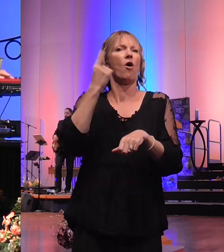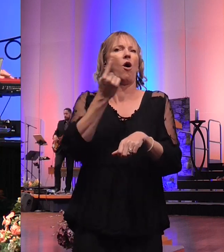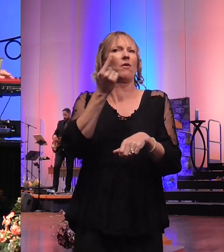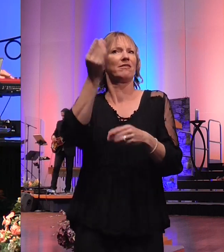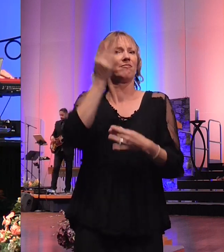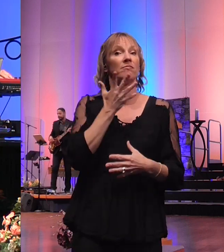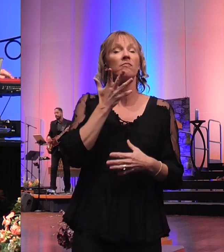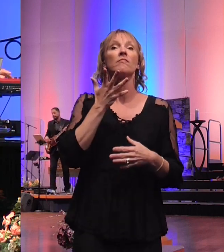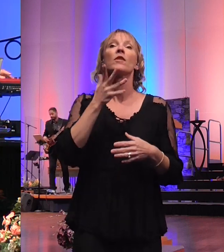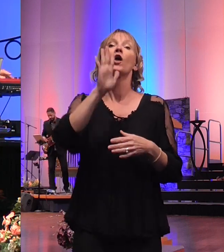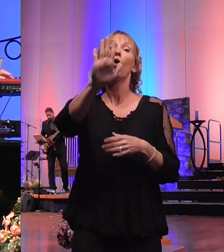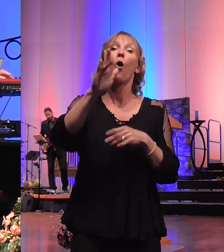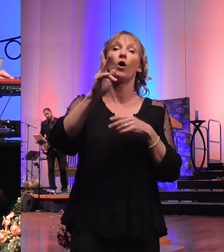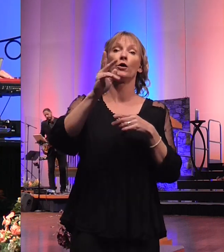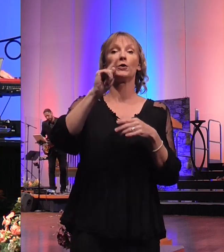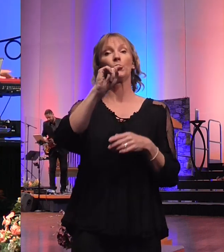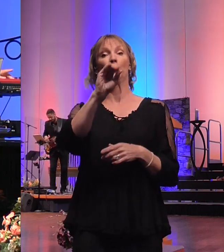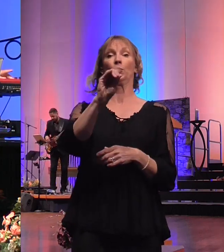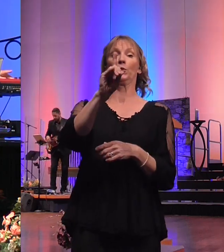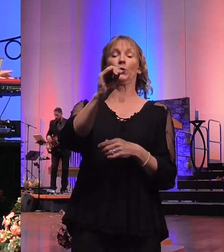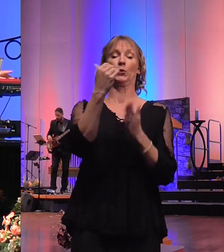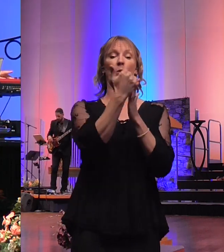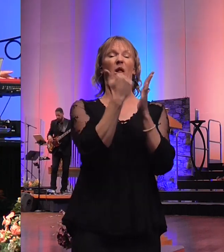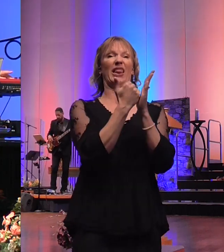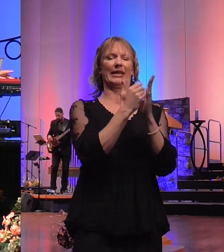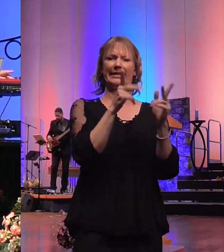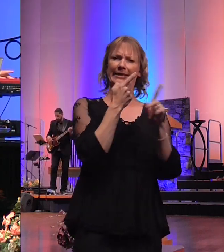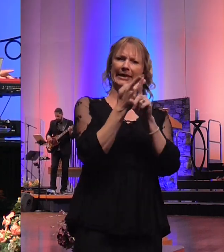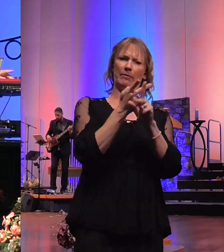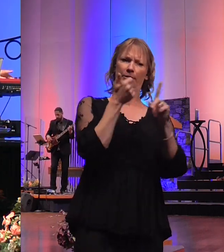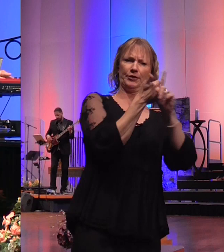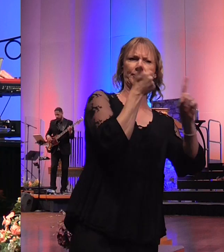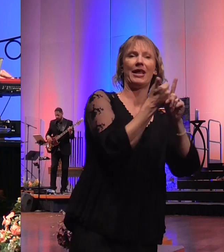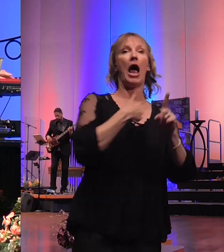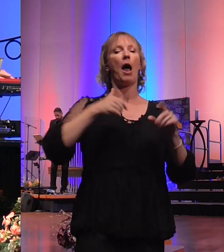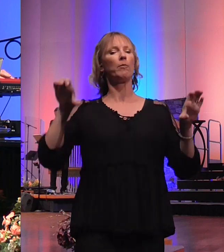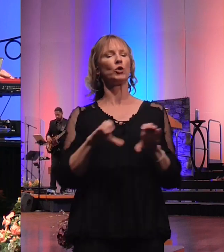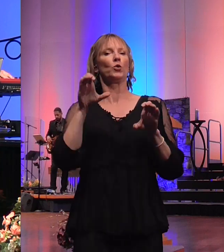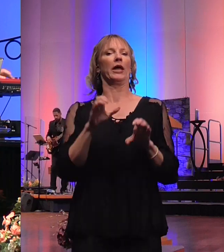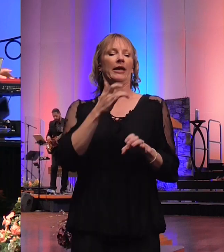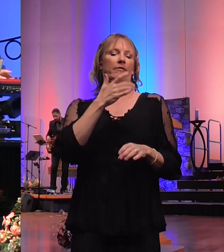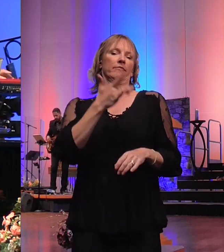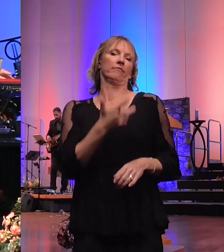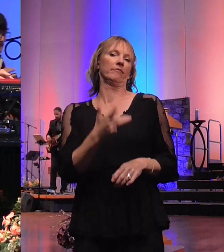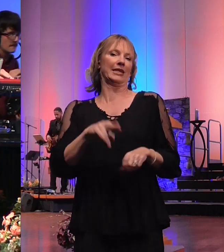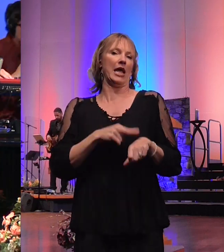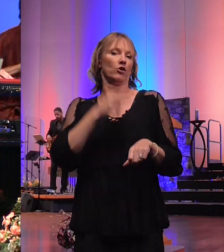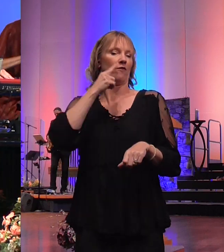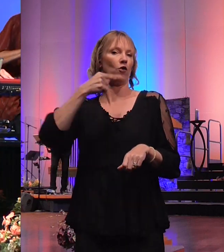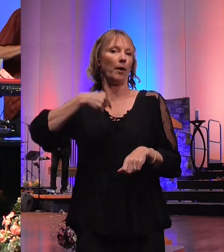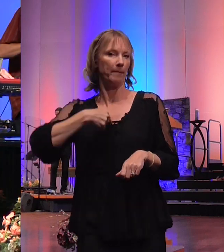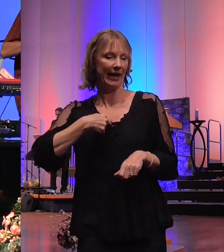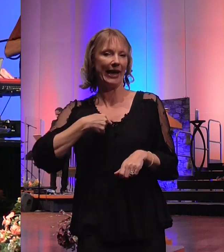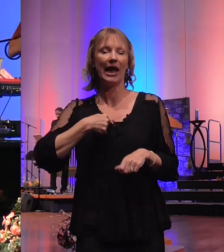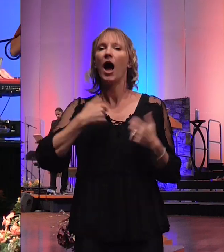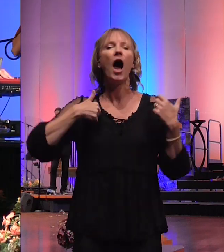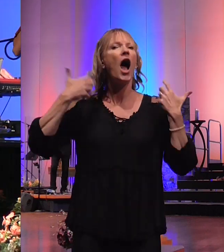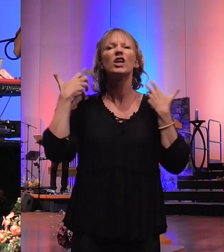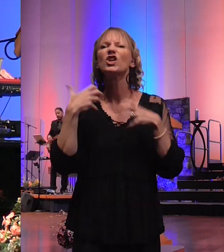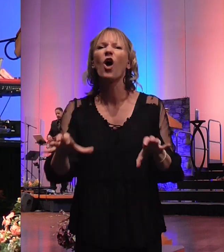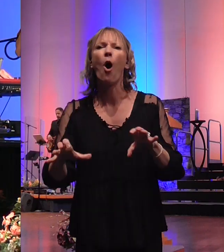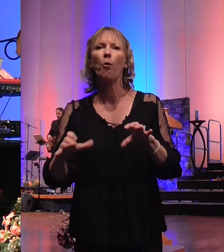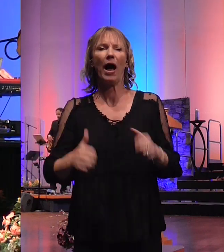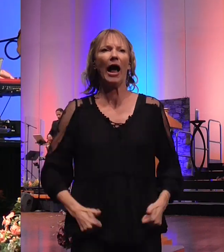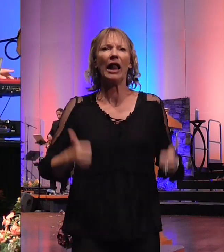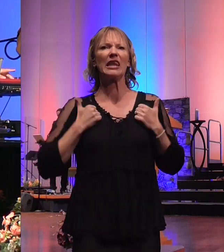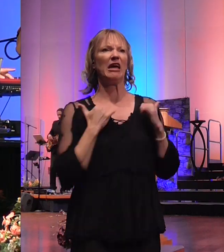Keep your to-do list to yourself. I'm doing what comes naturally. I don't want to live like